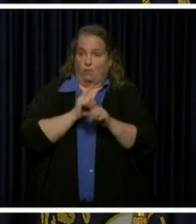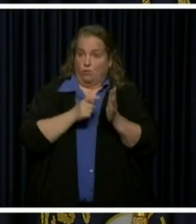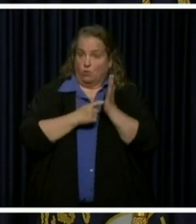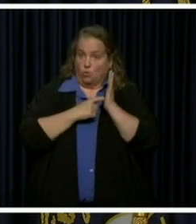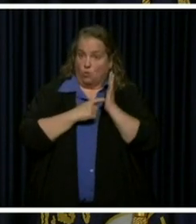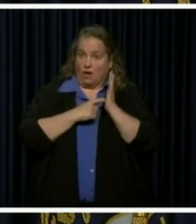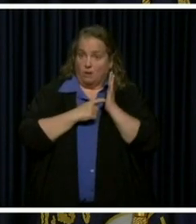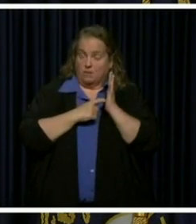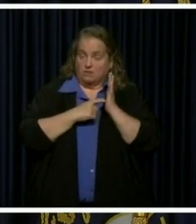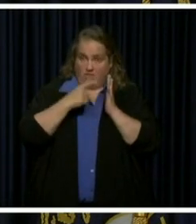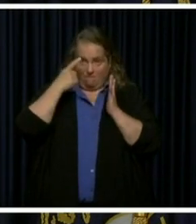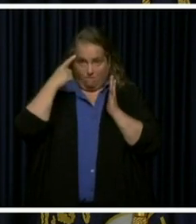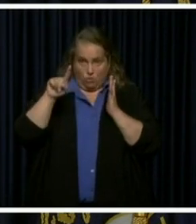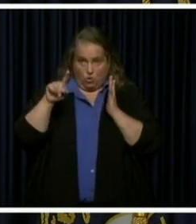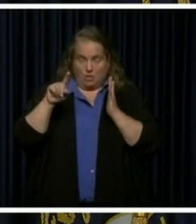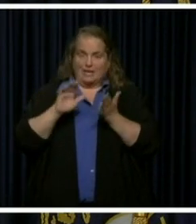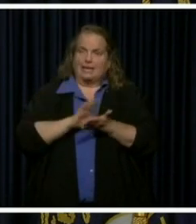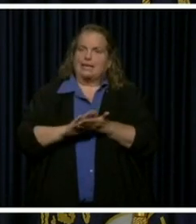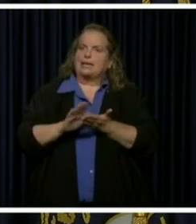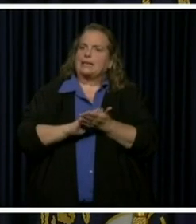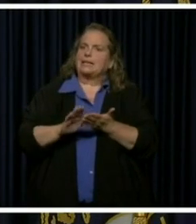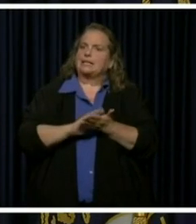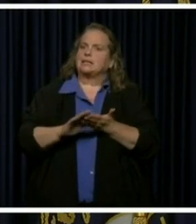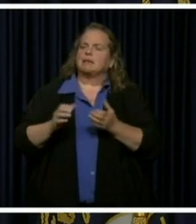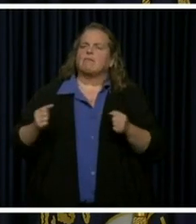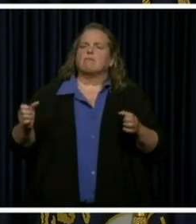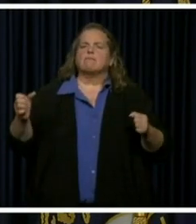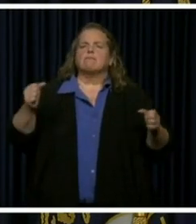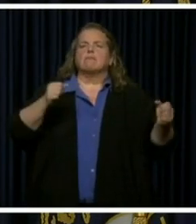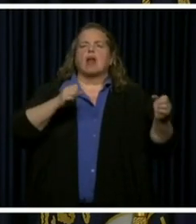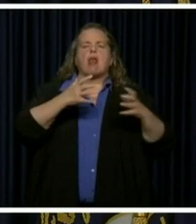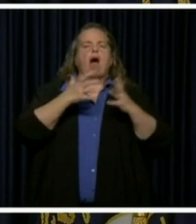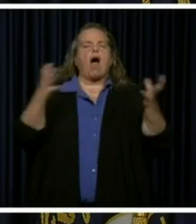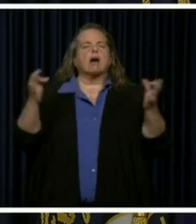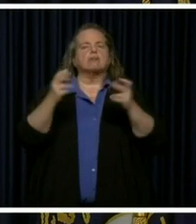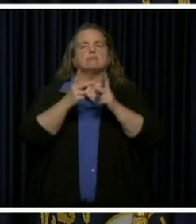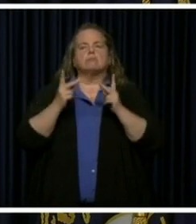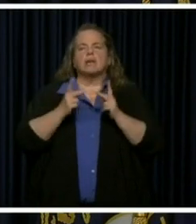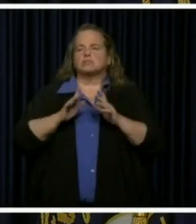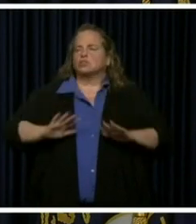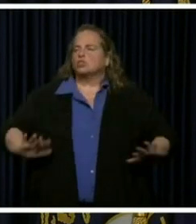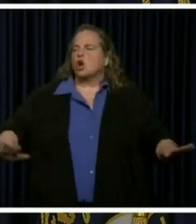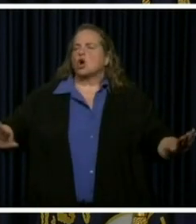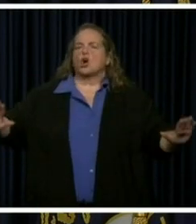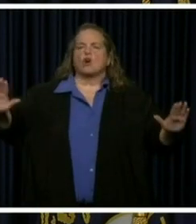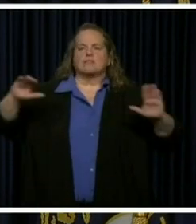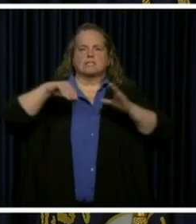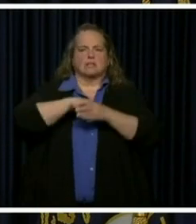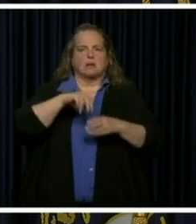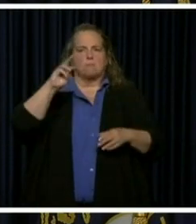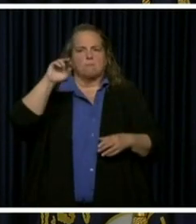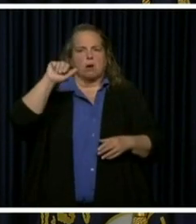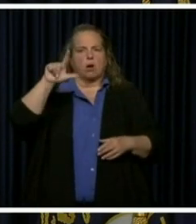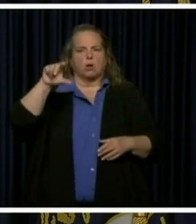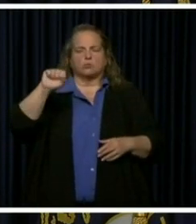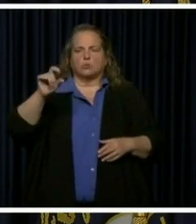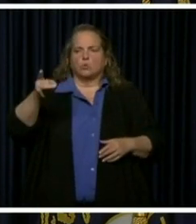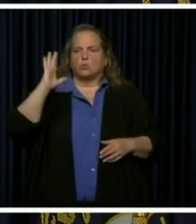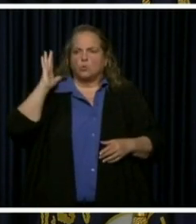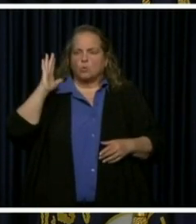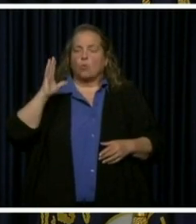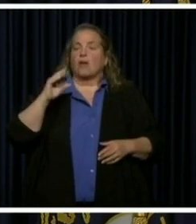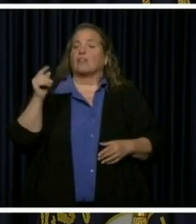requirements for cleaning. And you got a lot of place and a lot of surfaces to clean. And